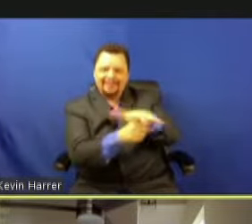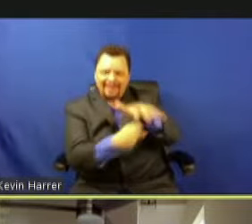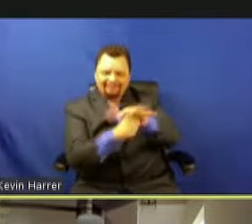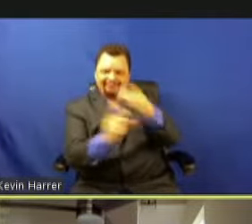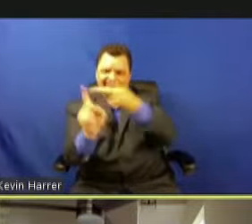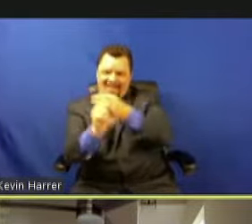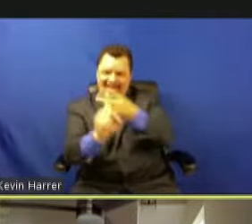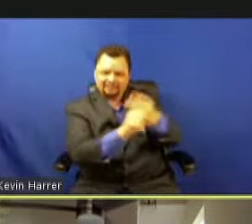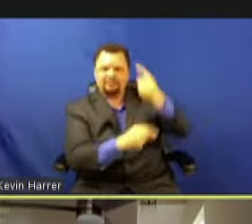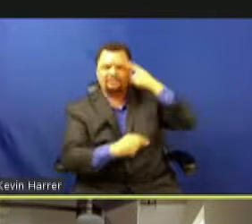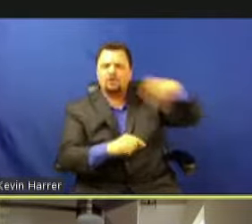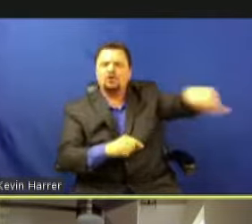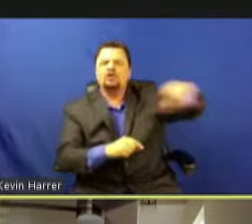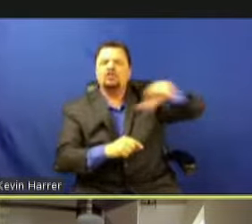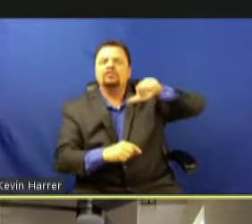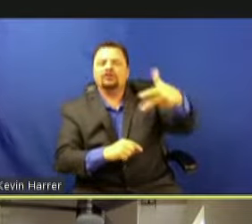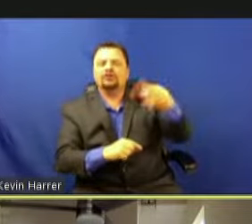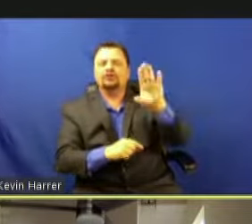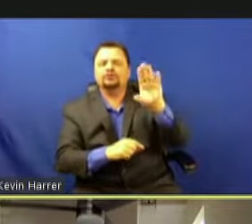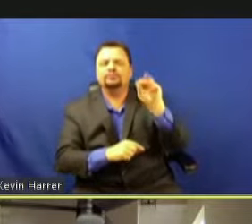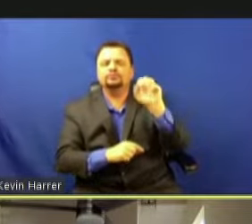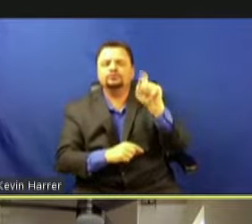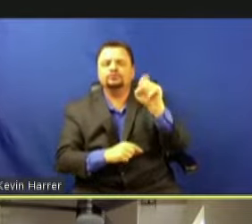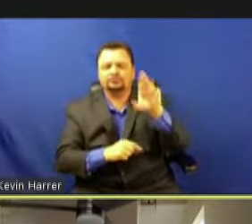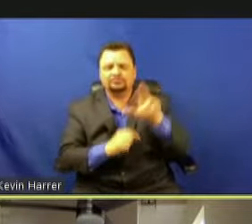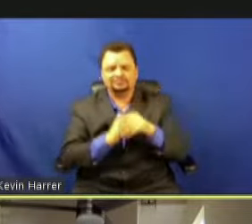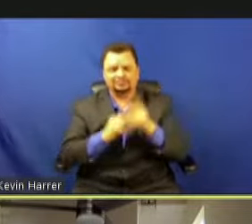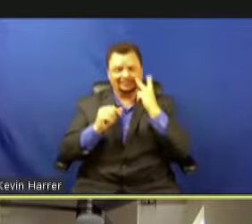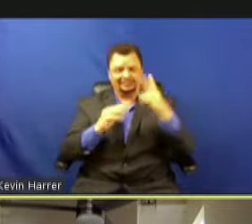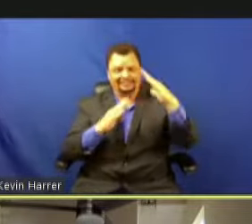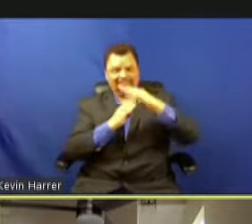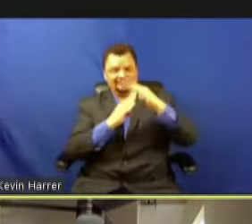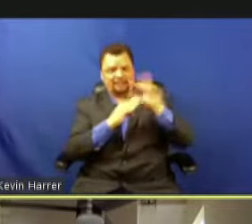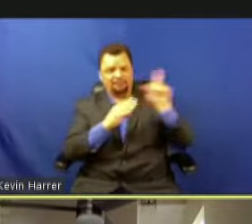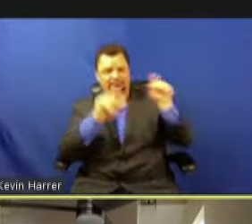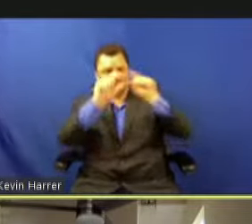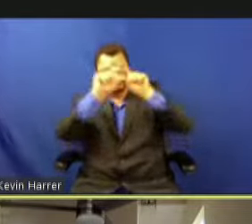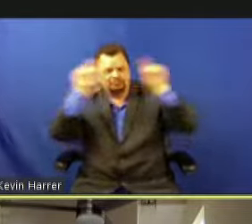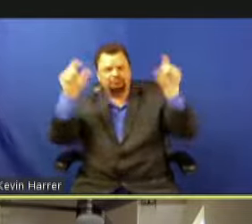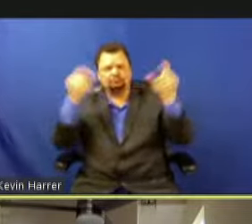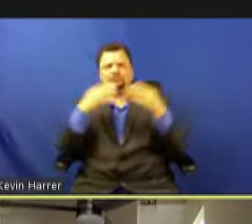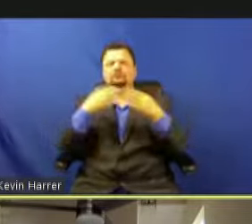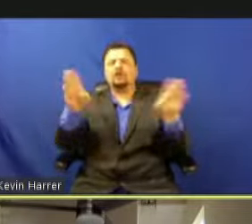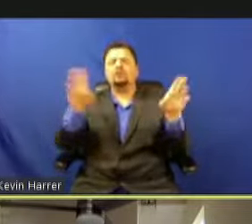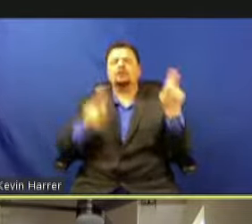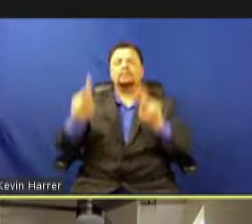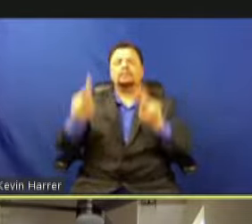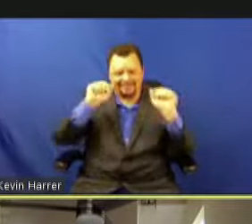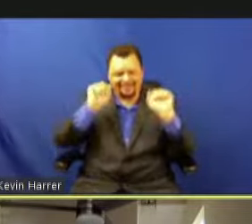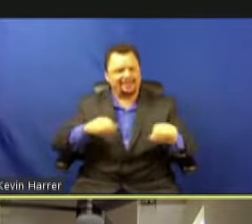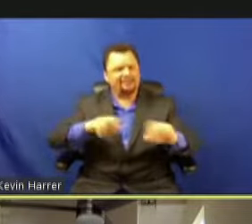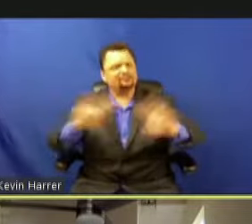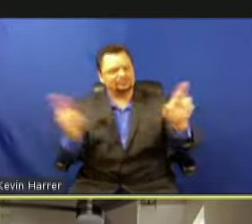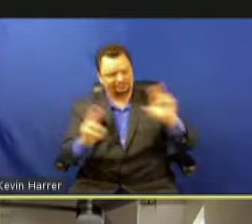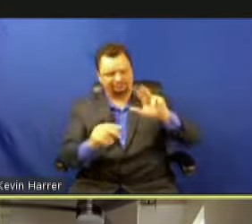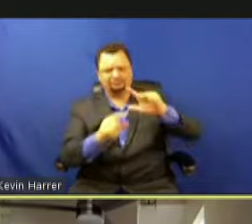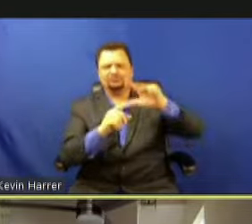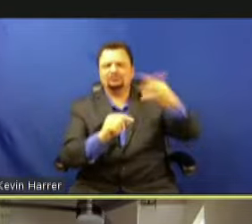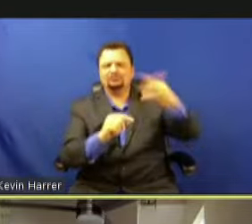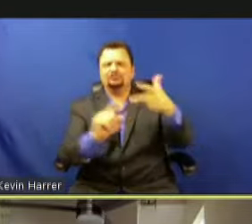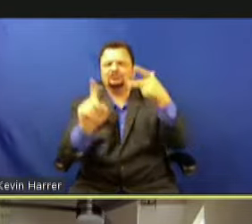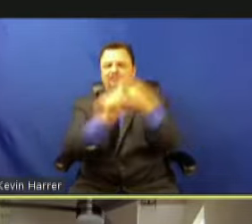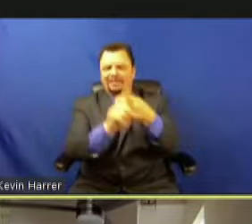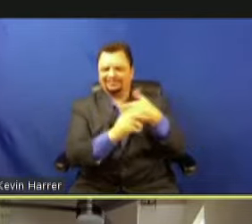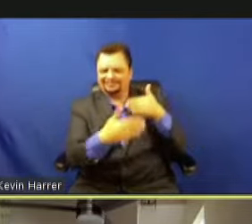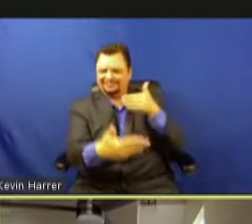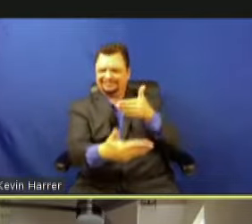previous chart. The general population that's due for a booster at 6 months, we're assuming 100% of eligible Coloradans will get that booster.